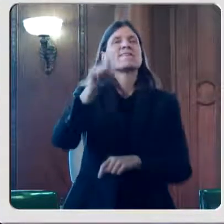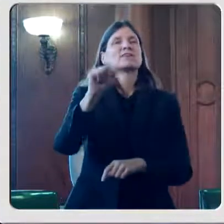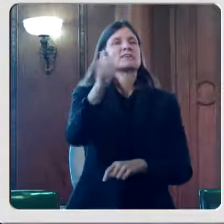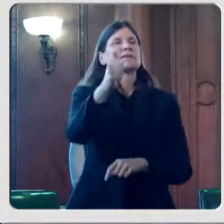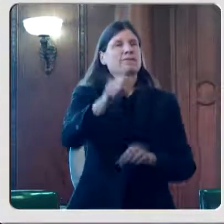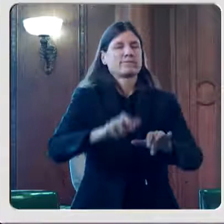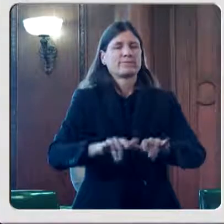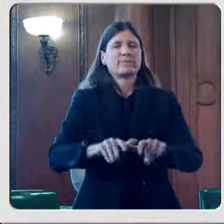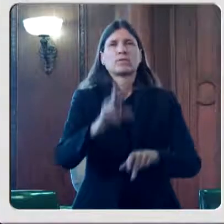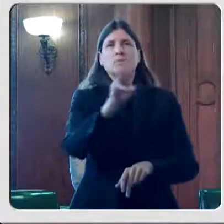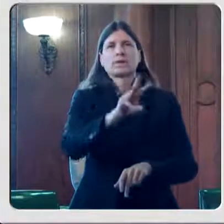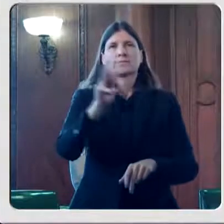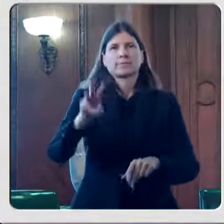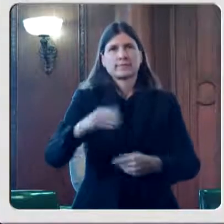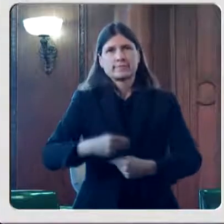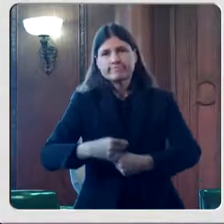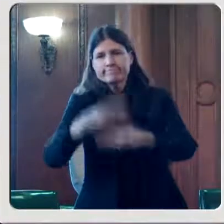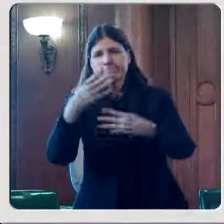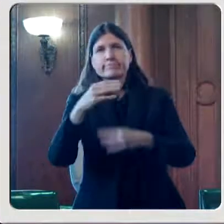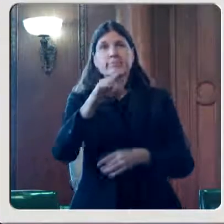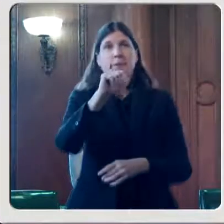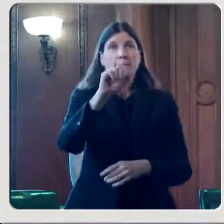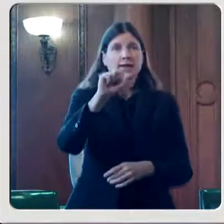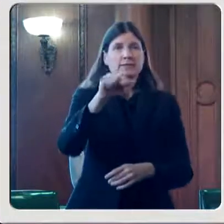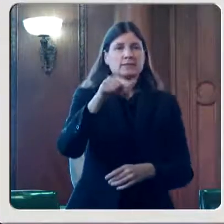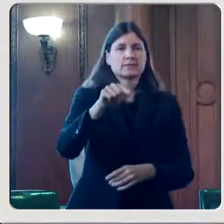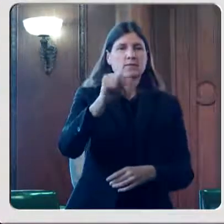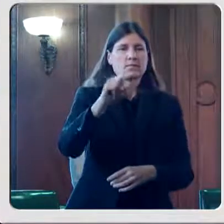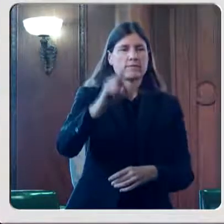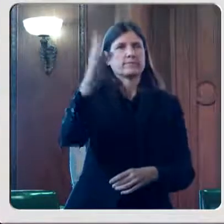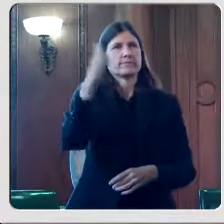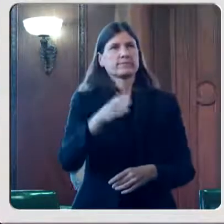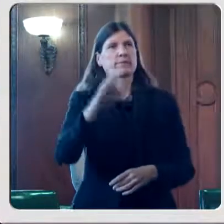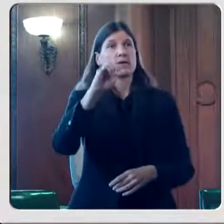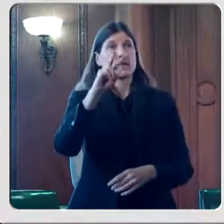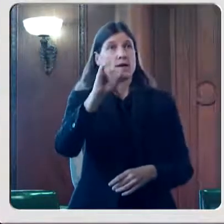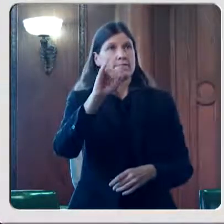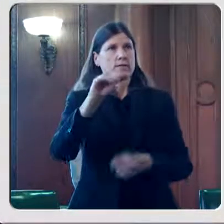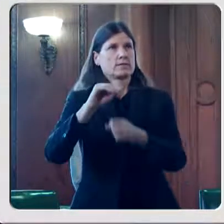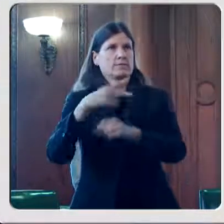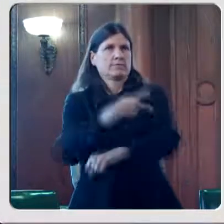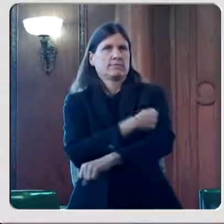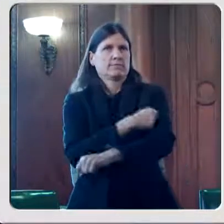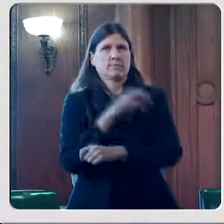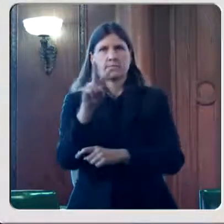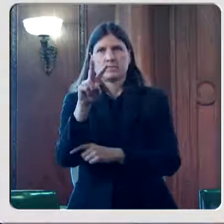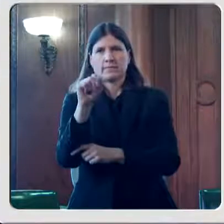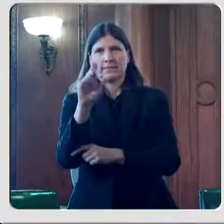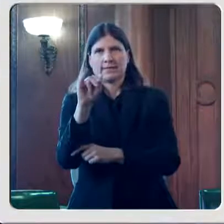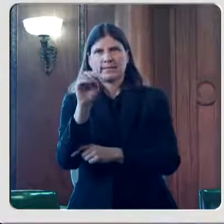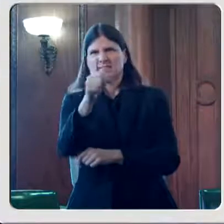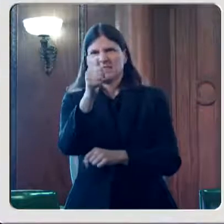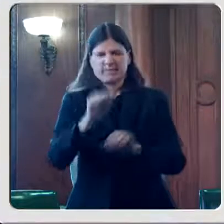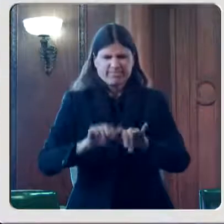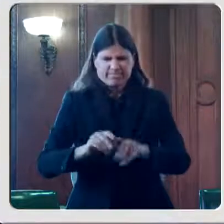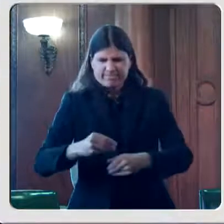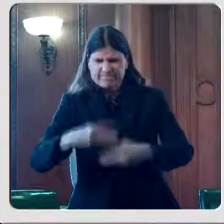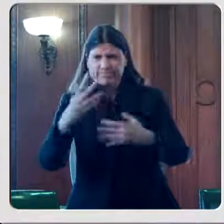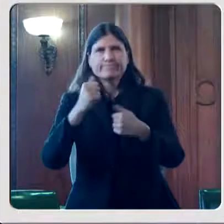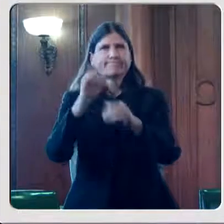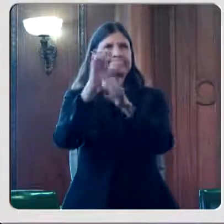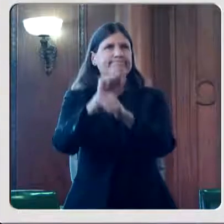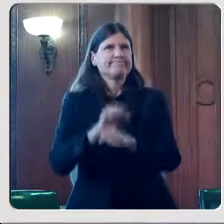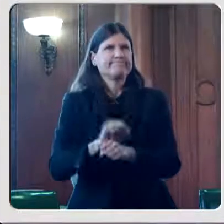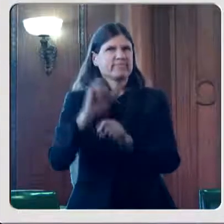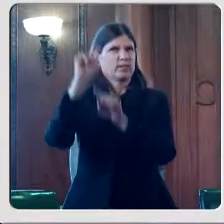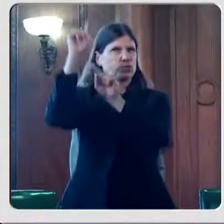to administer 4,000 doses this week, which is roughly 1,000 up from weeks before, and we hope